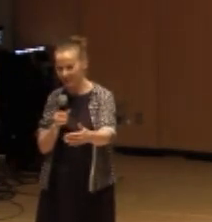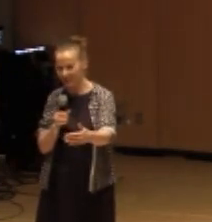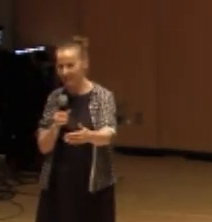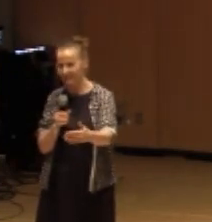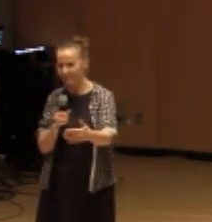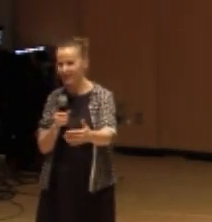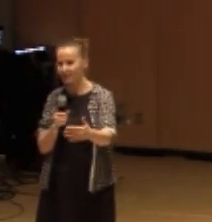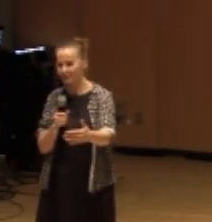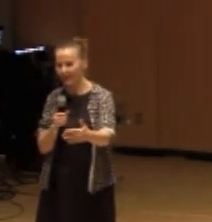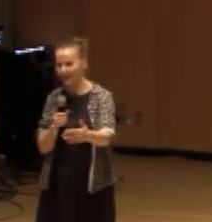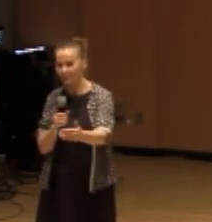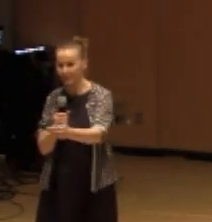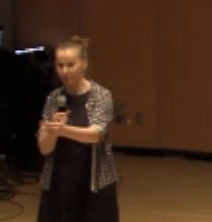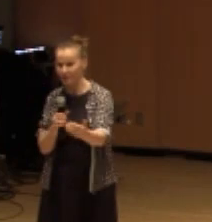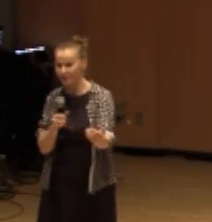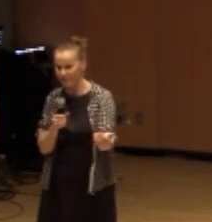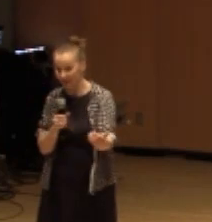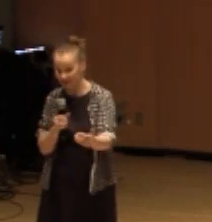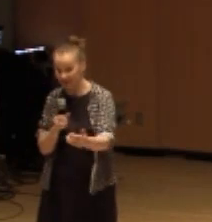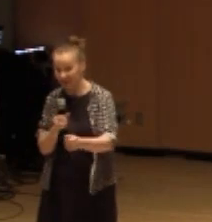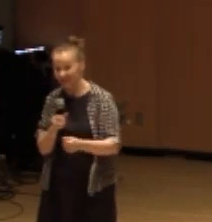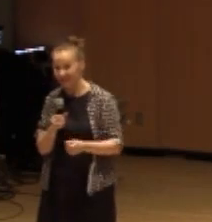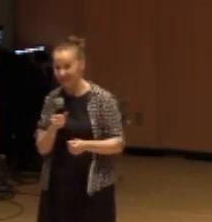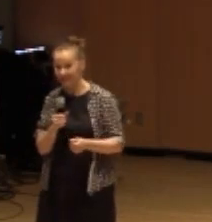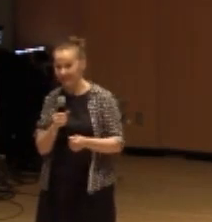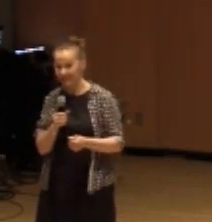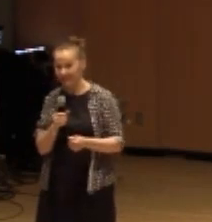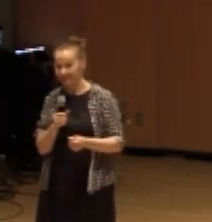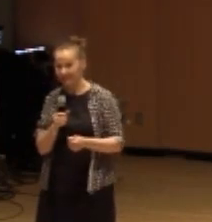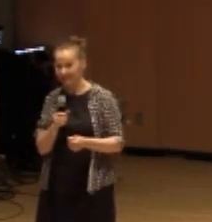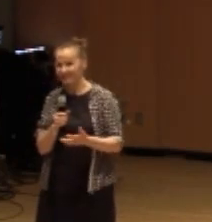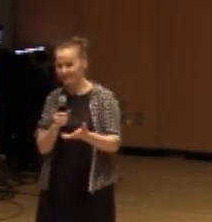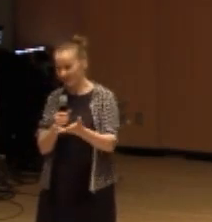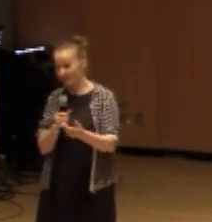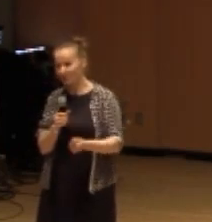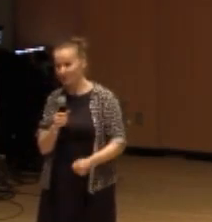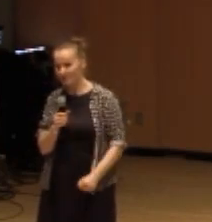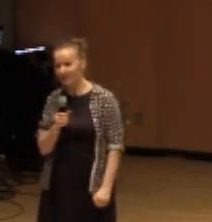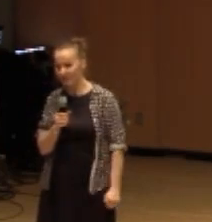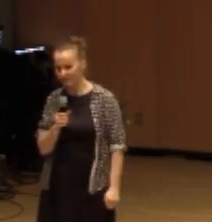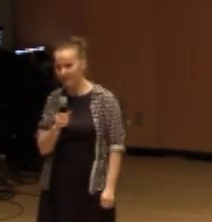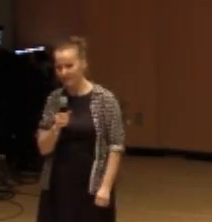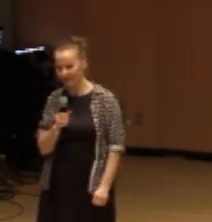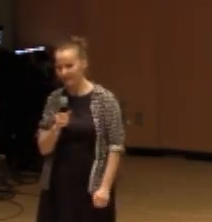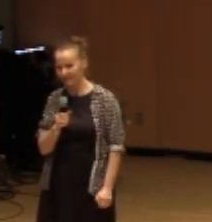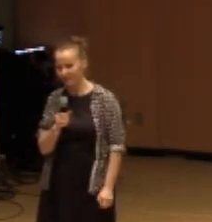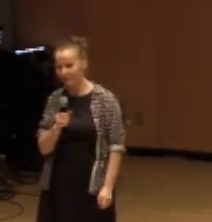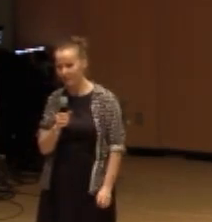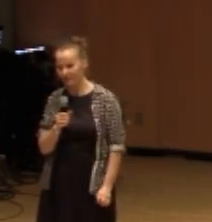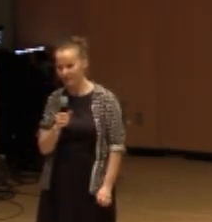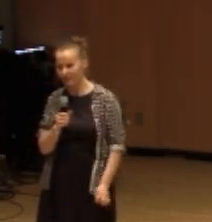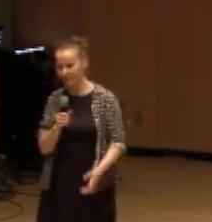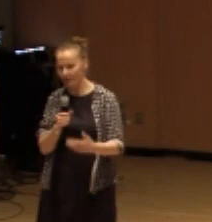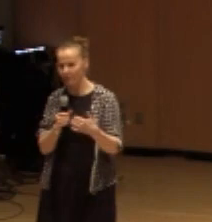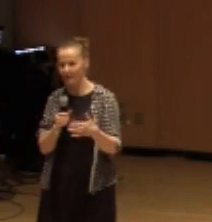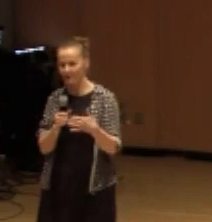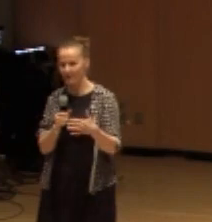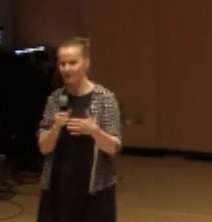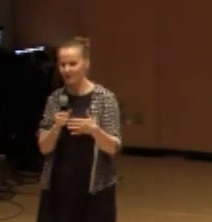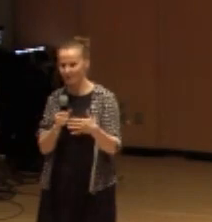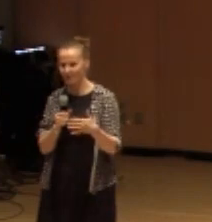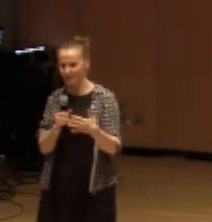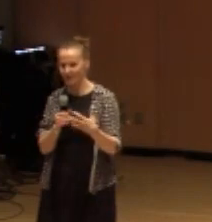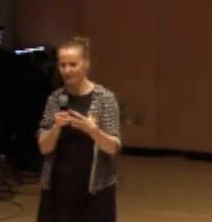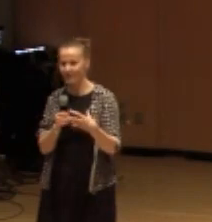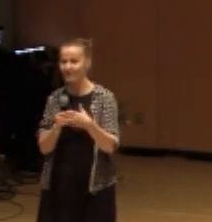desperation make her lie but in which direction and so so it's very interesting what you're saying I mean that was my